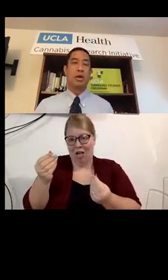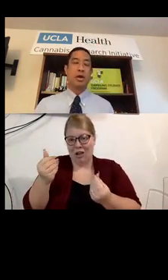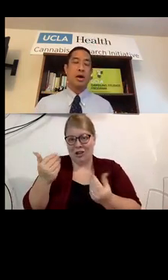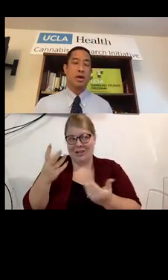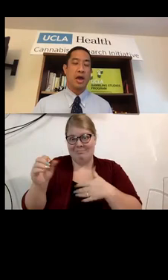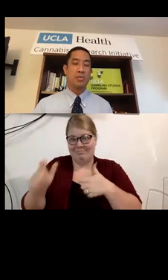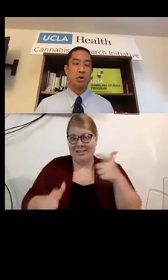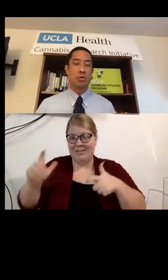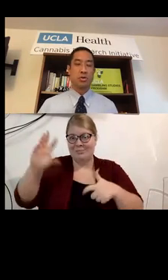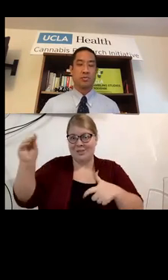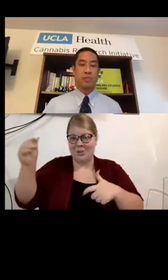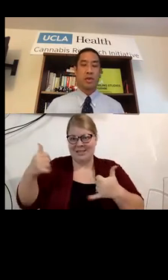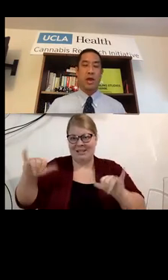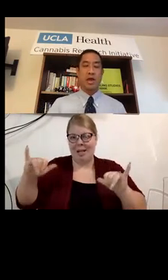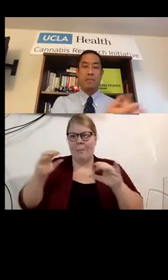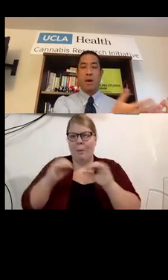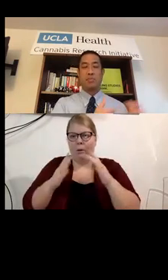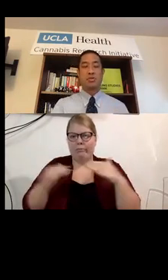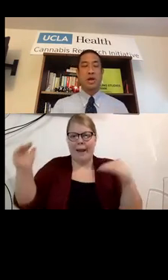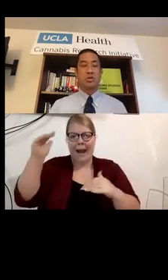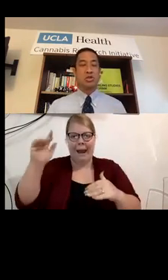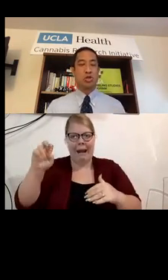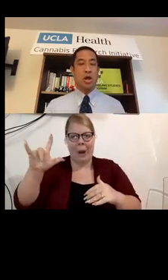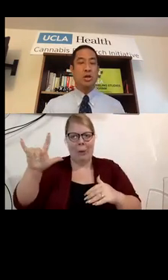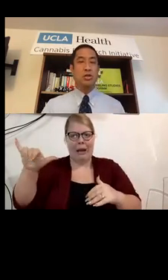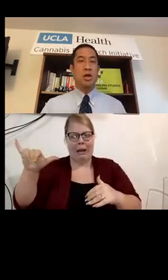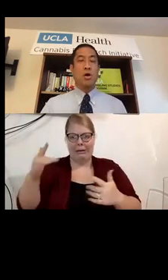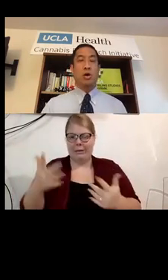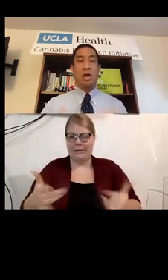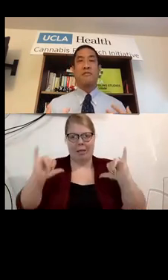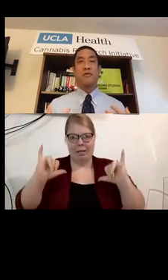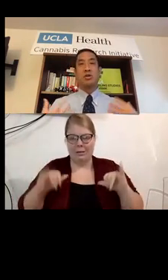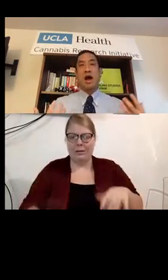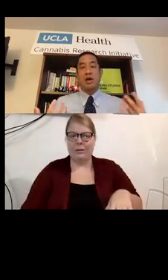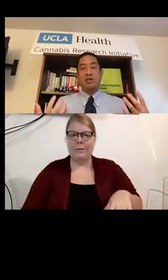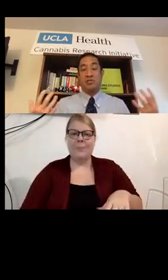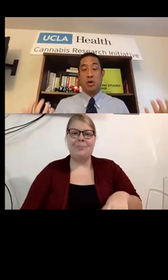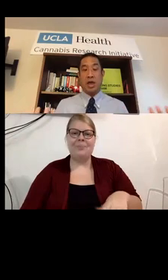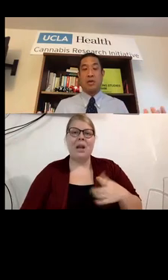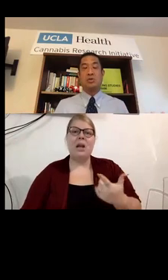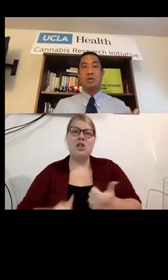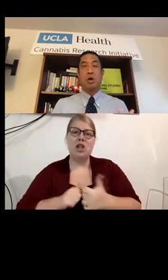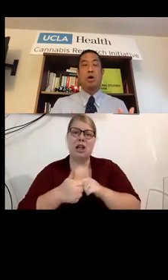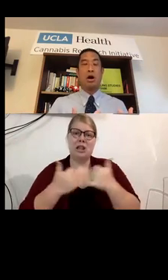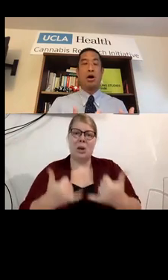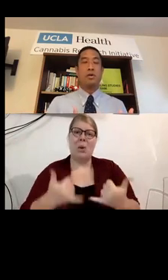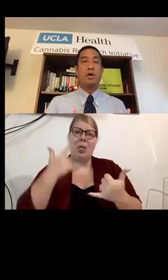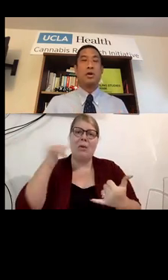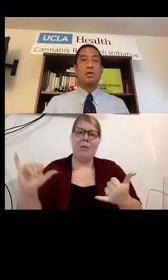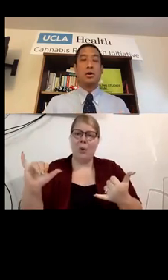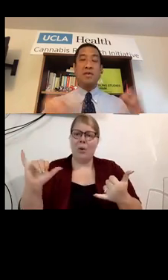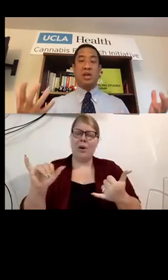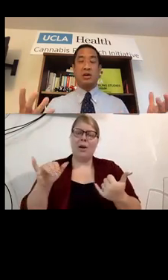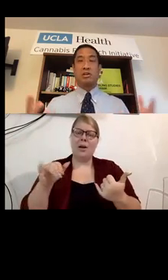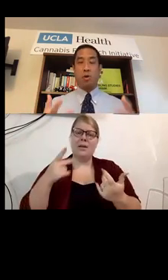between cannabis owners. Again, public perception has changed, where California now has viewed cannabis as part of